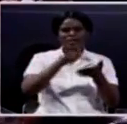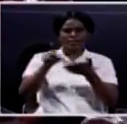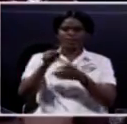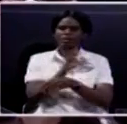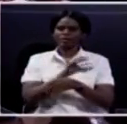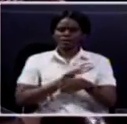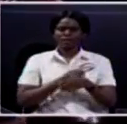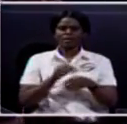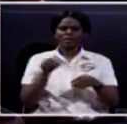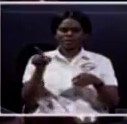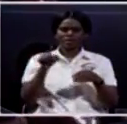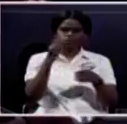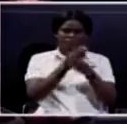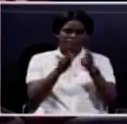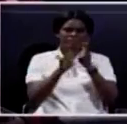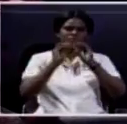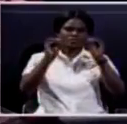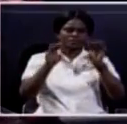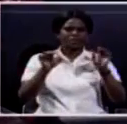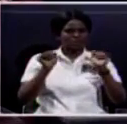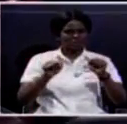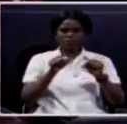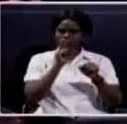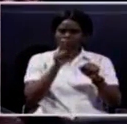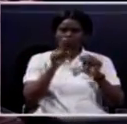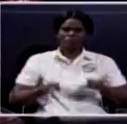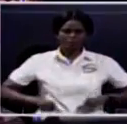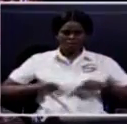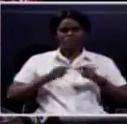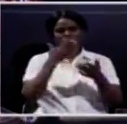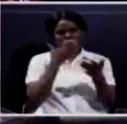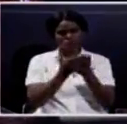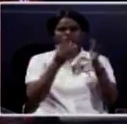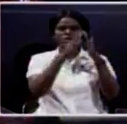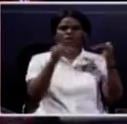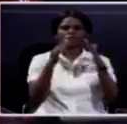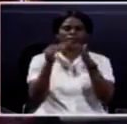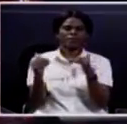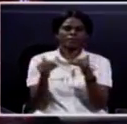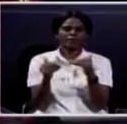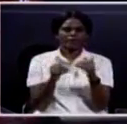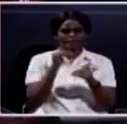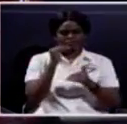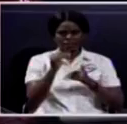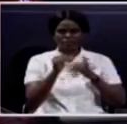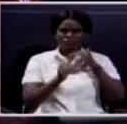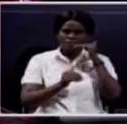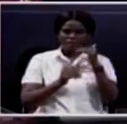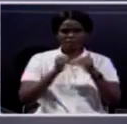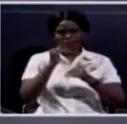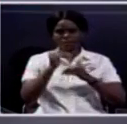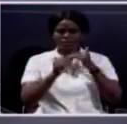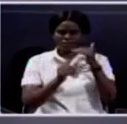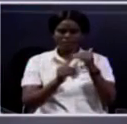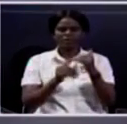contractor of those structures, and teachers are going to agree so that they can live in decent accommodation. It's one area that we are going to one area you're